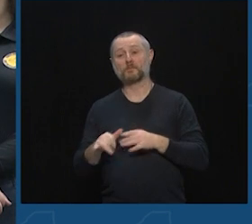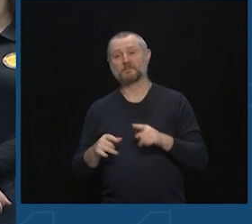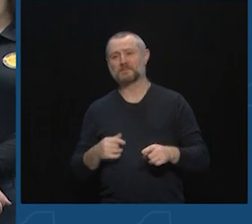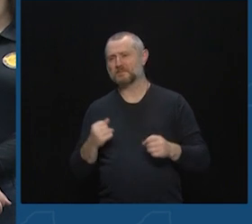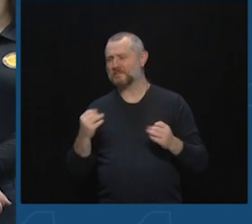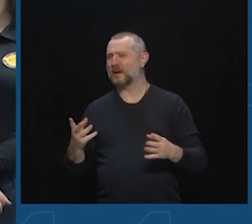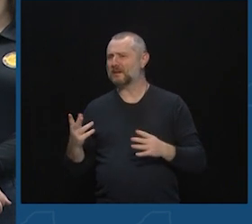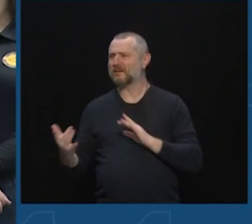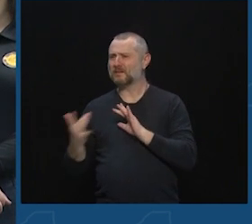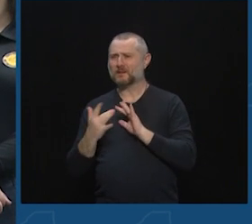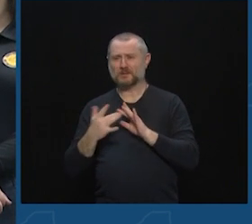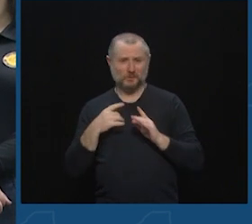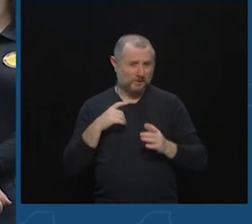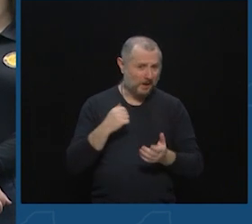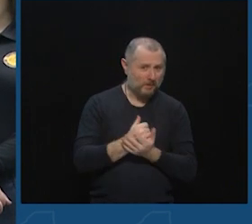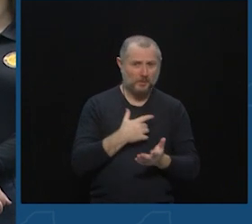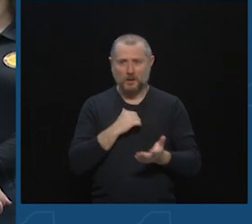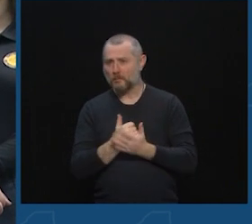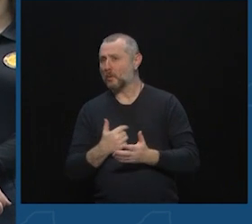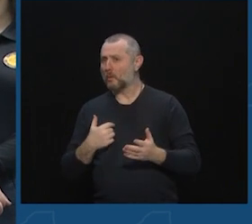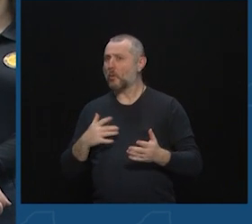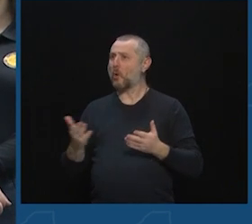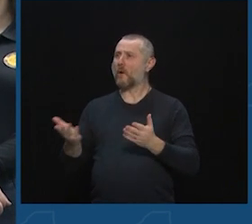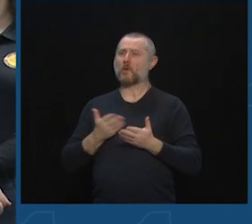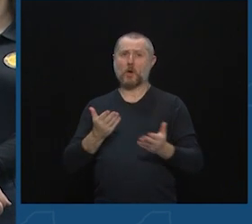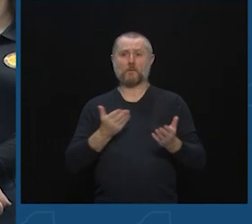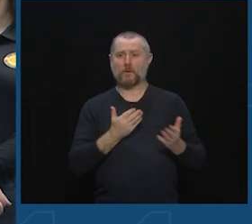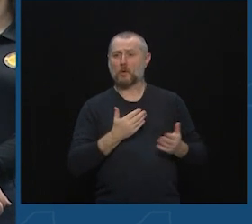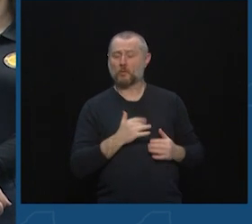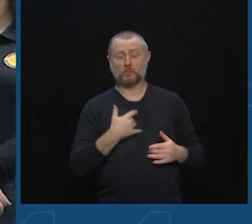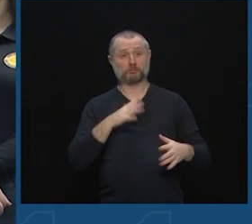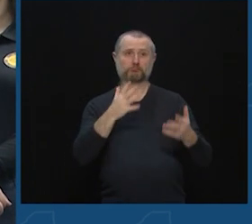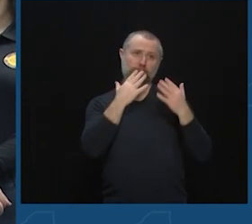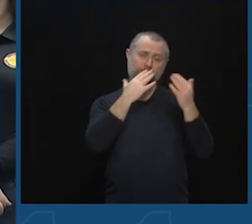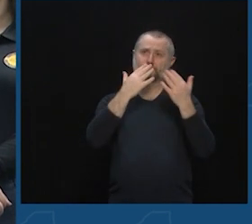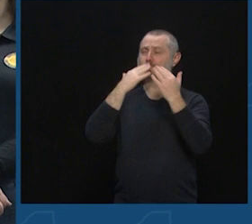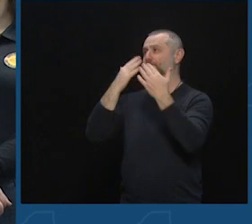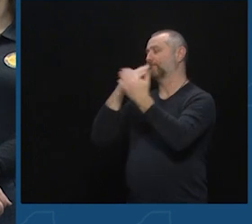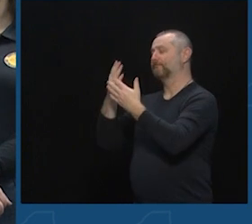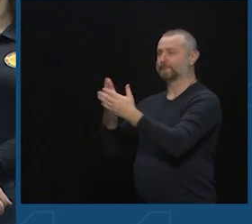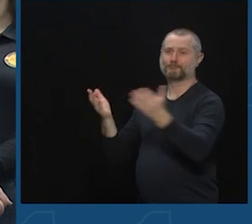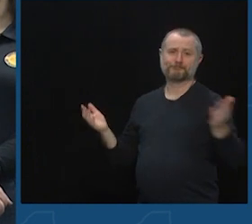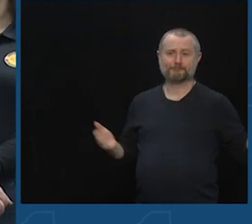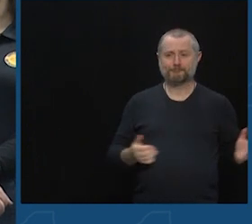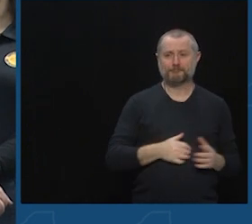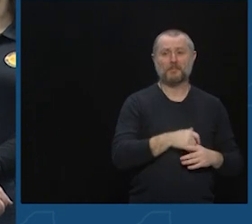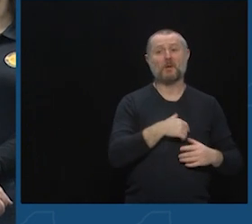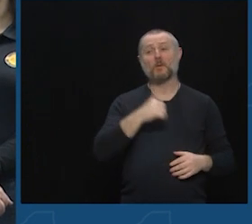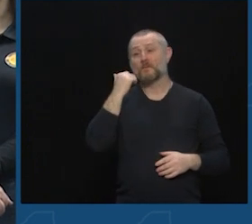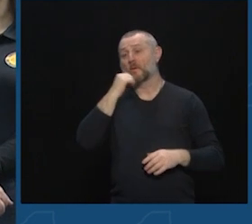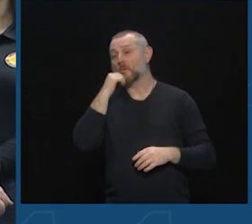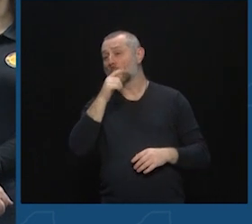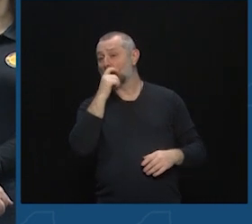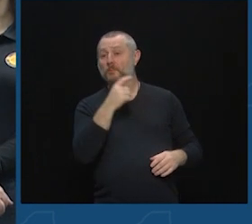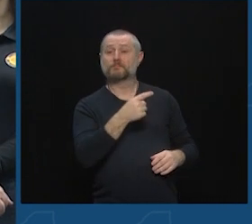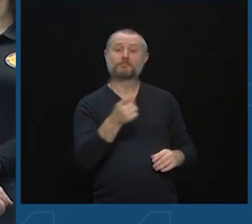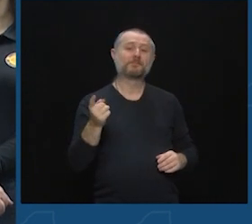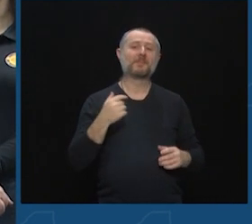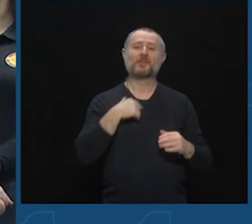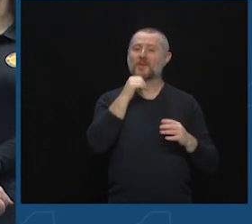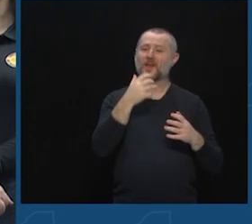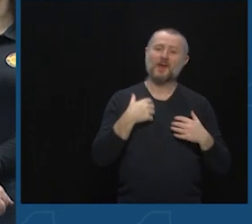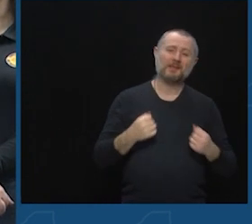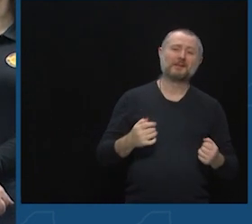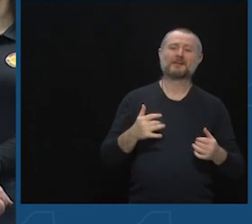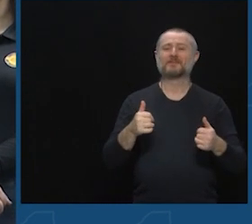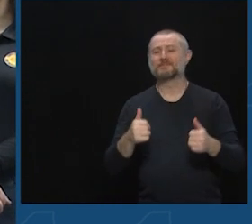and offer assistance, so we thank them. We continue our daily outreach with our vulnerable population, still without power.